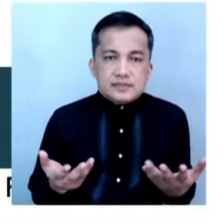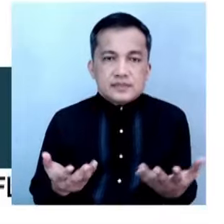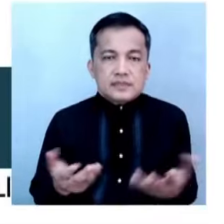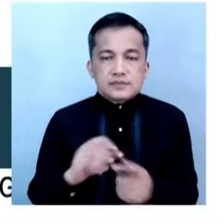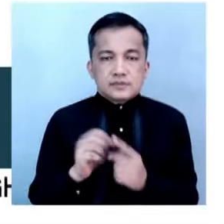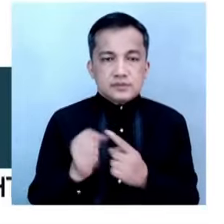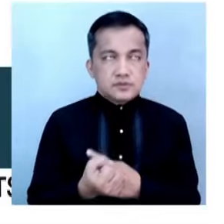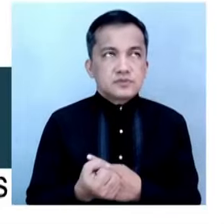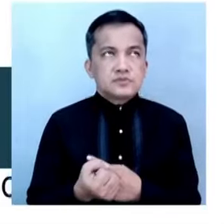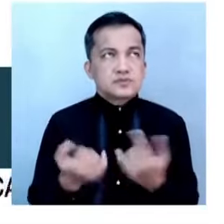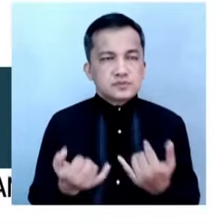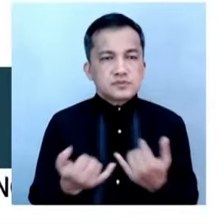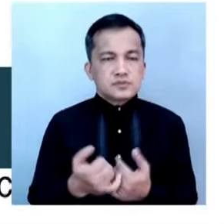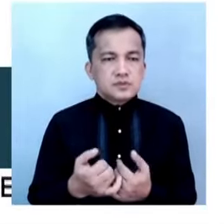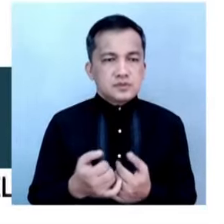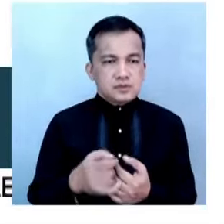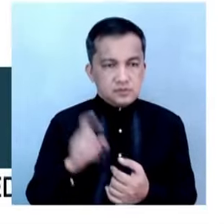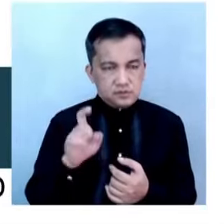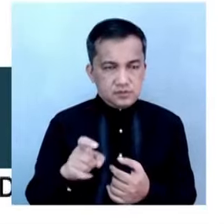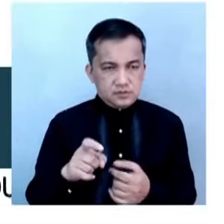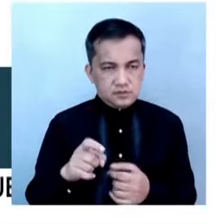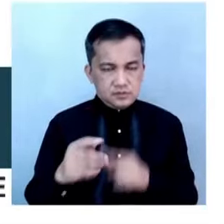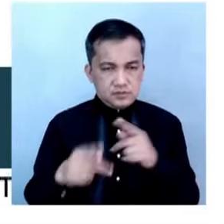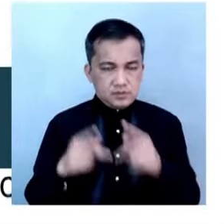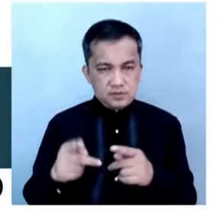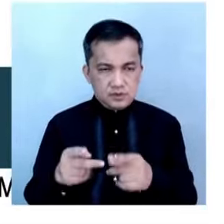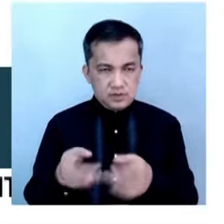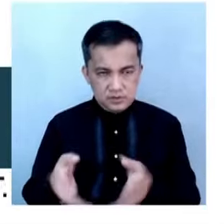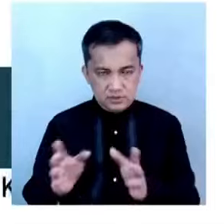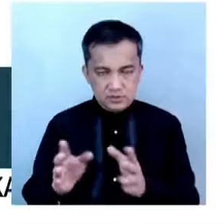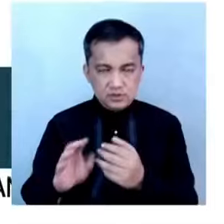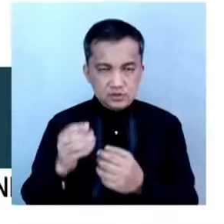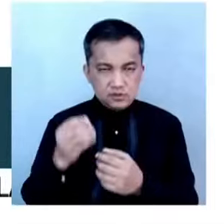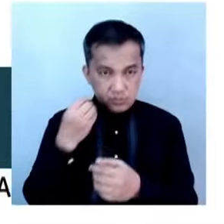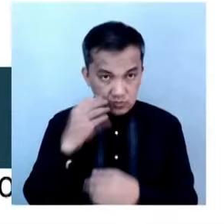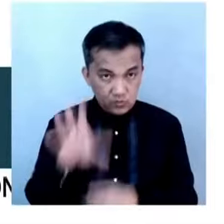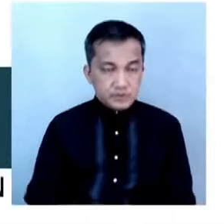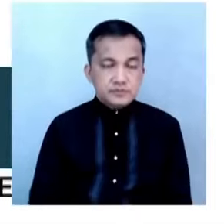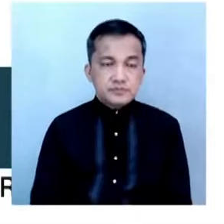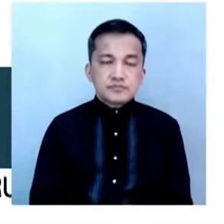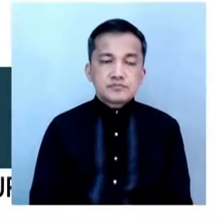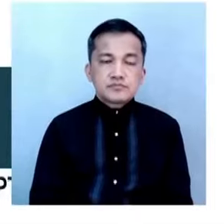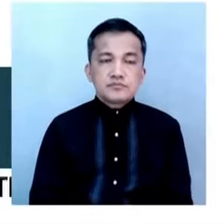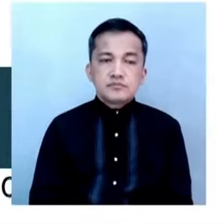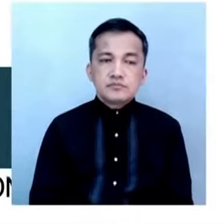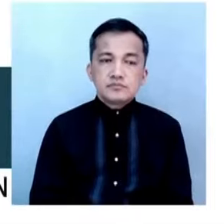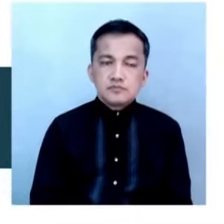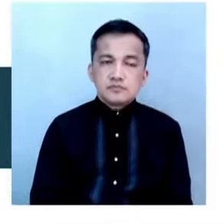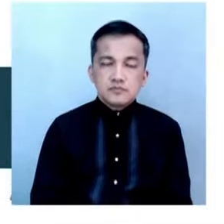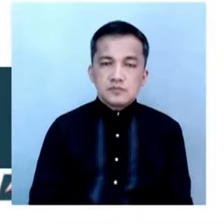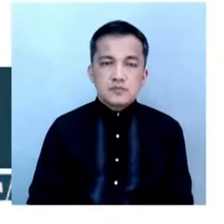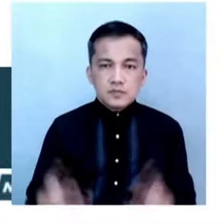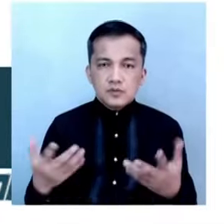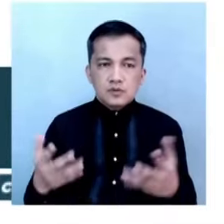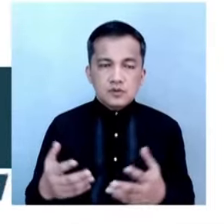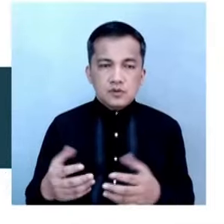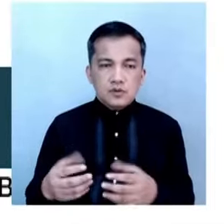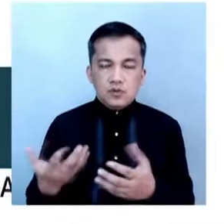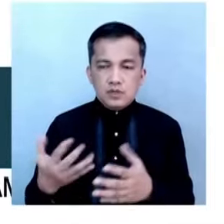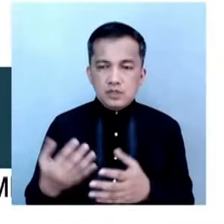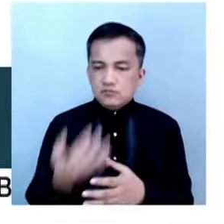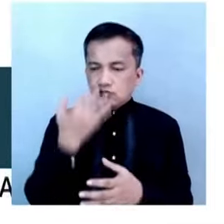at the current situation, should the residents be allowed to return to their homes? Kasi ang sabi po niya, wala na po masyadong sulfur na